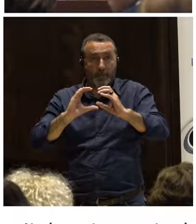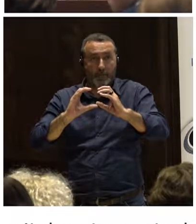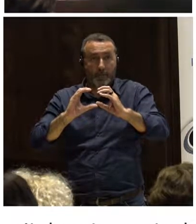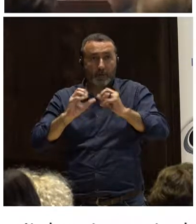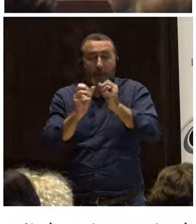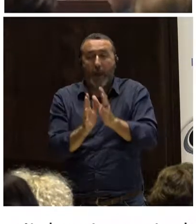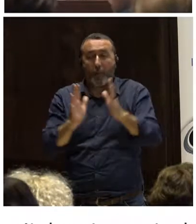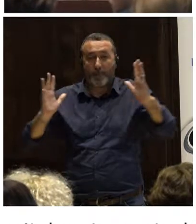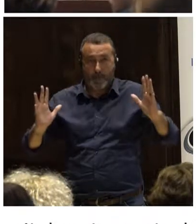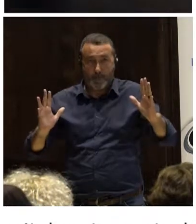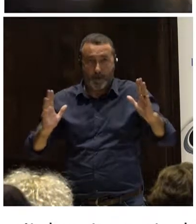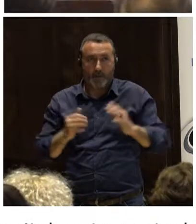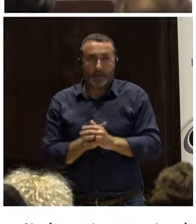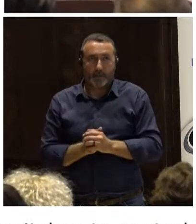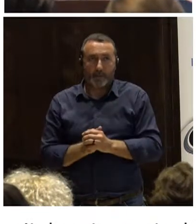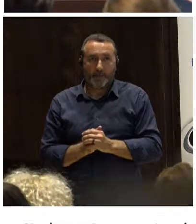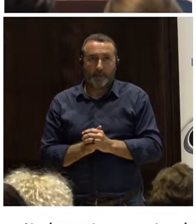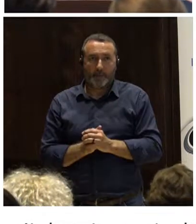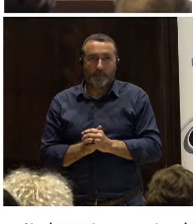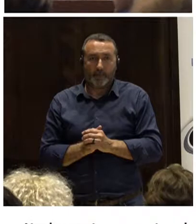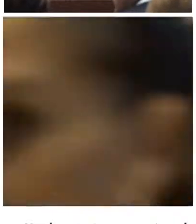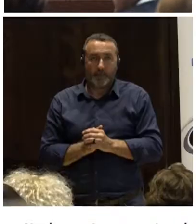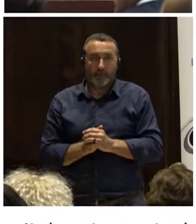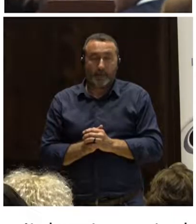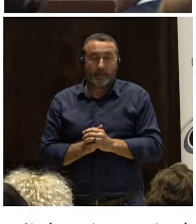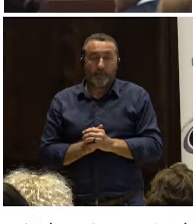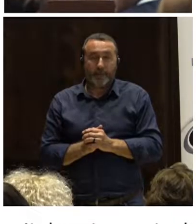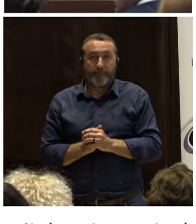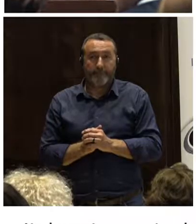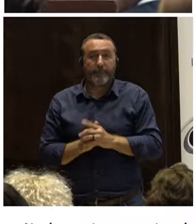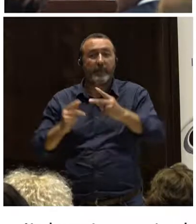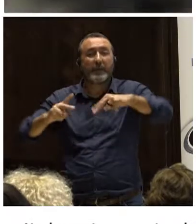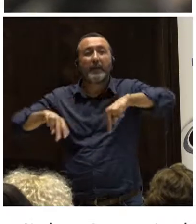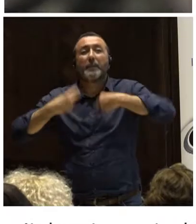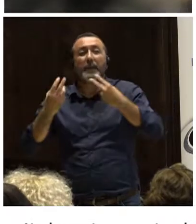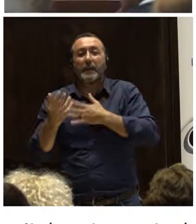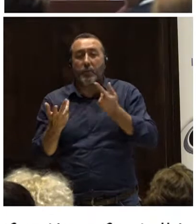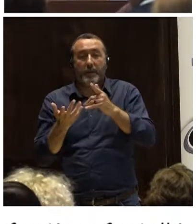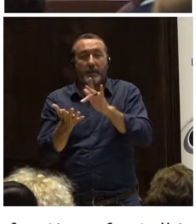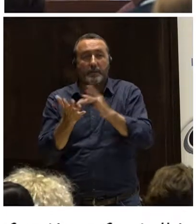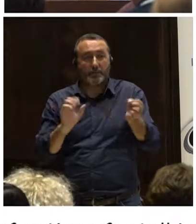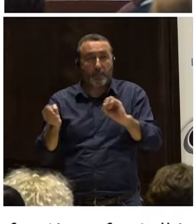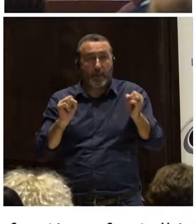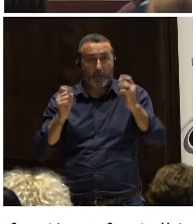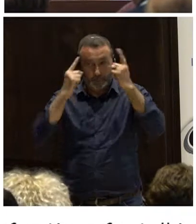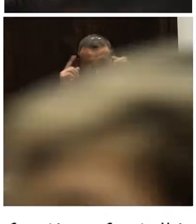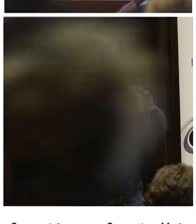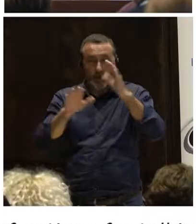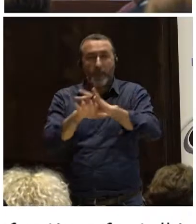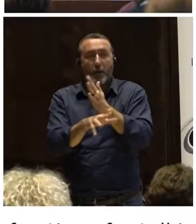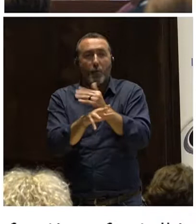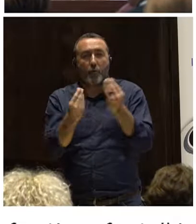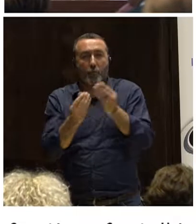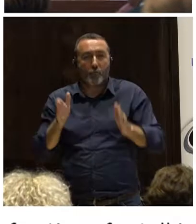robot commands, and in this case, he's pulling a string with his robot along a pathway. Whereas the other boy on